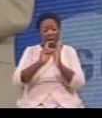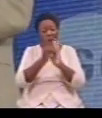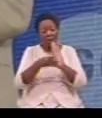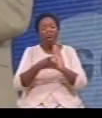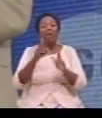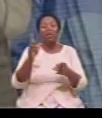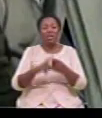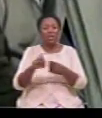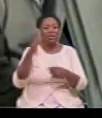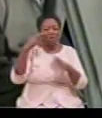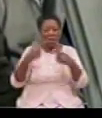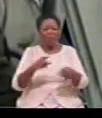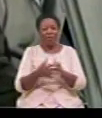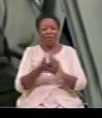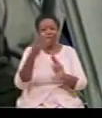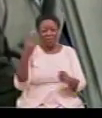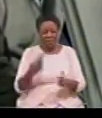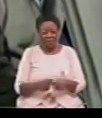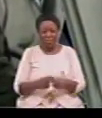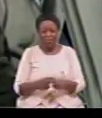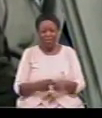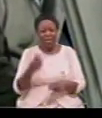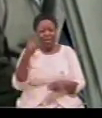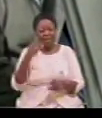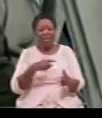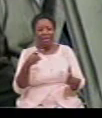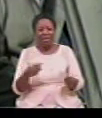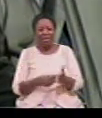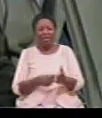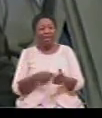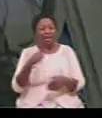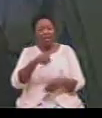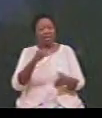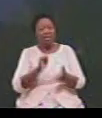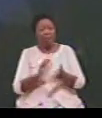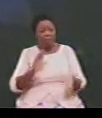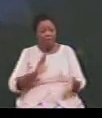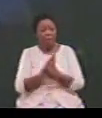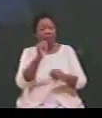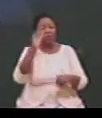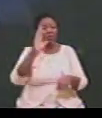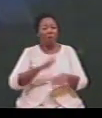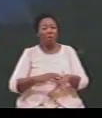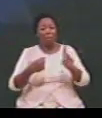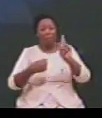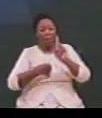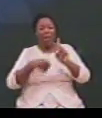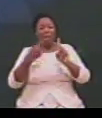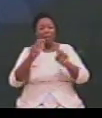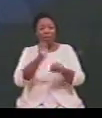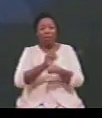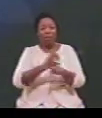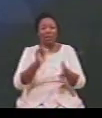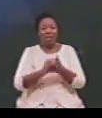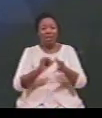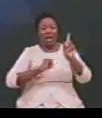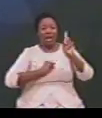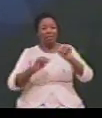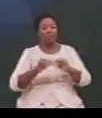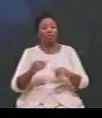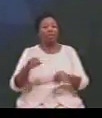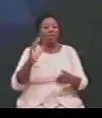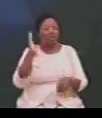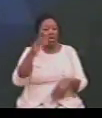will happen. Look at this. He that believeth on me, the works that I do, shall